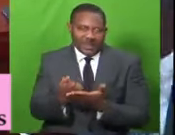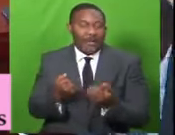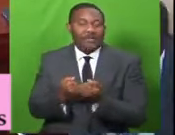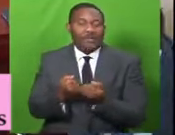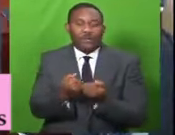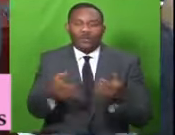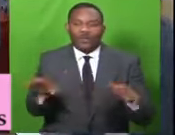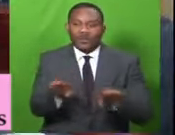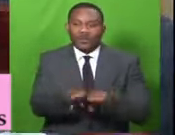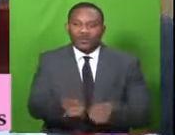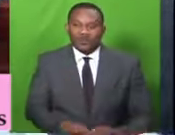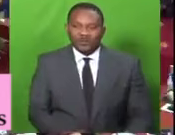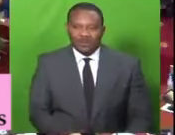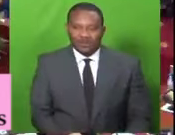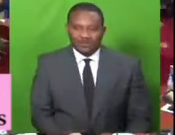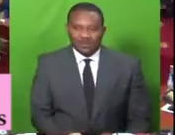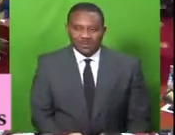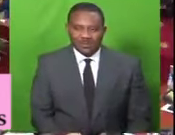the motion.